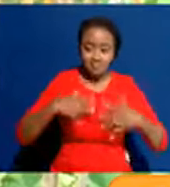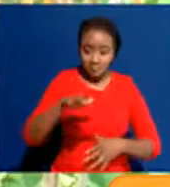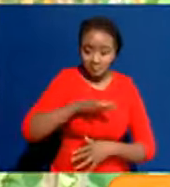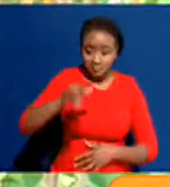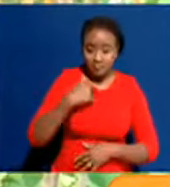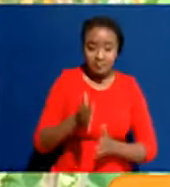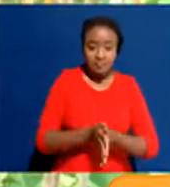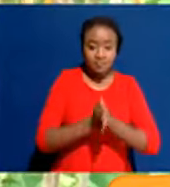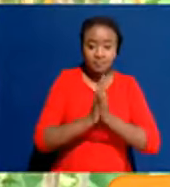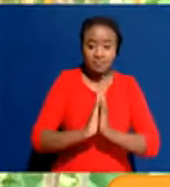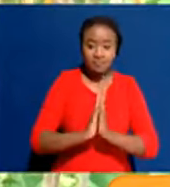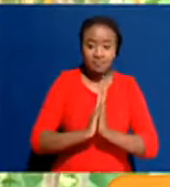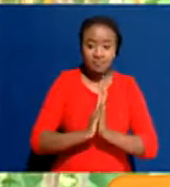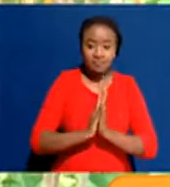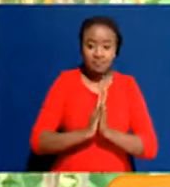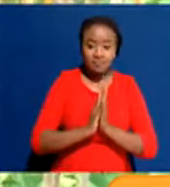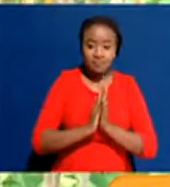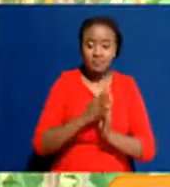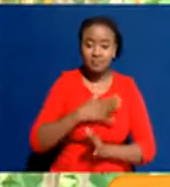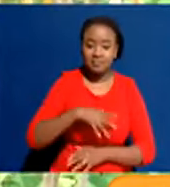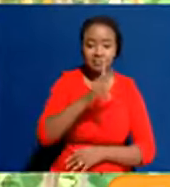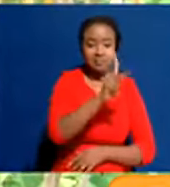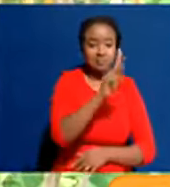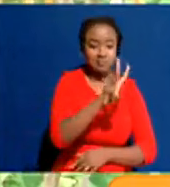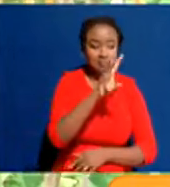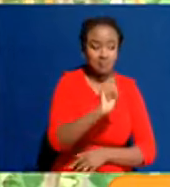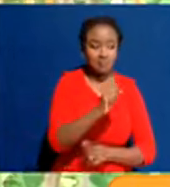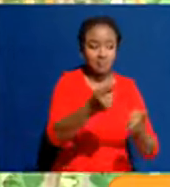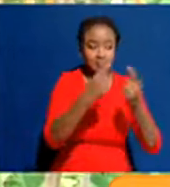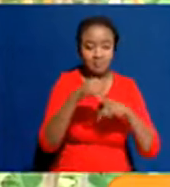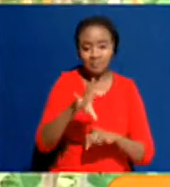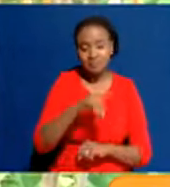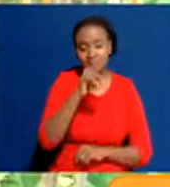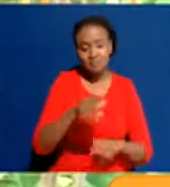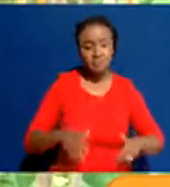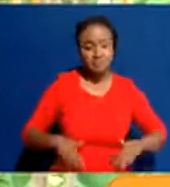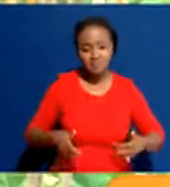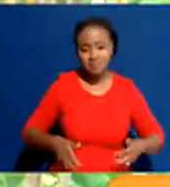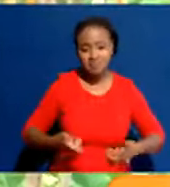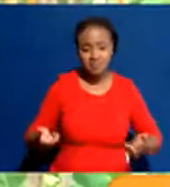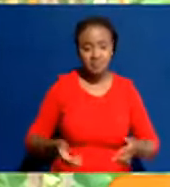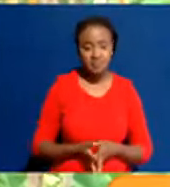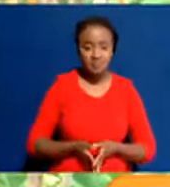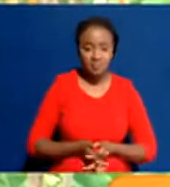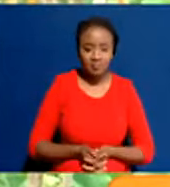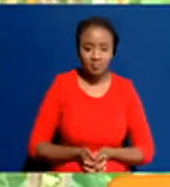on the Kenya Wildlife Service to drive out the monkeys and save their farmland. Laura Otieno,